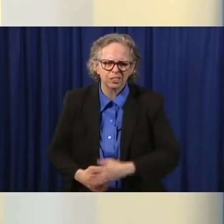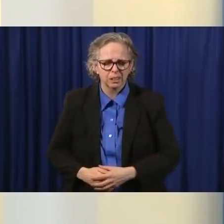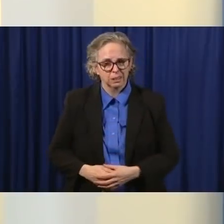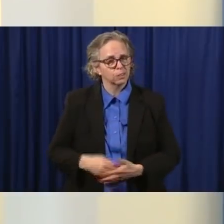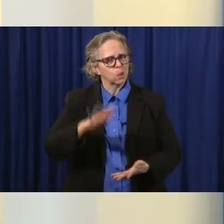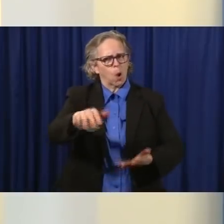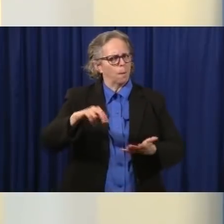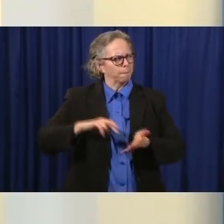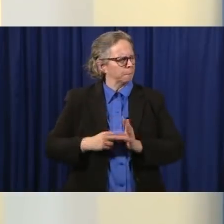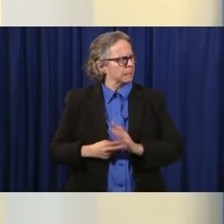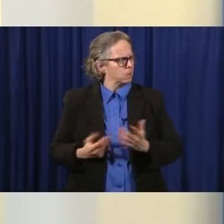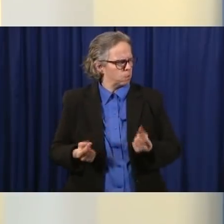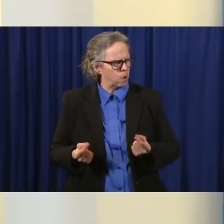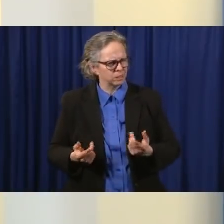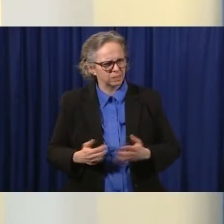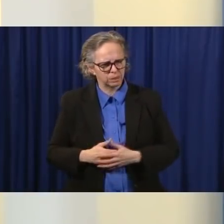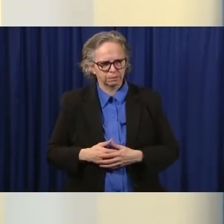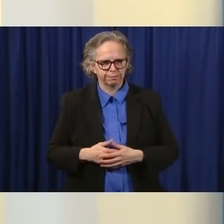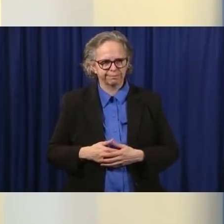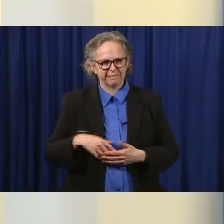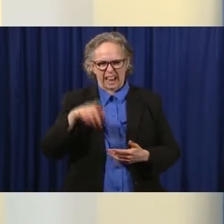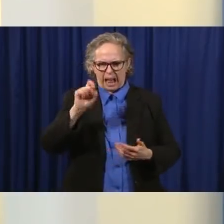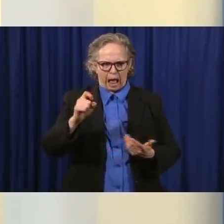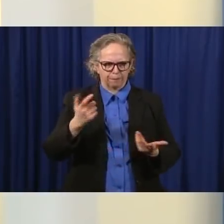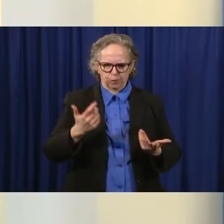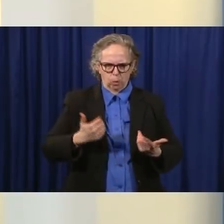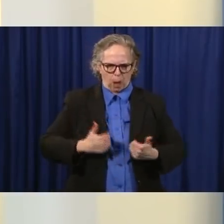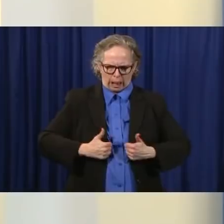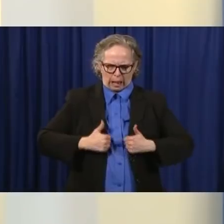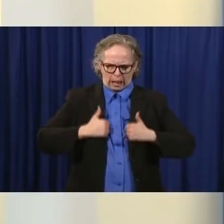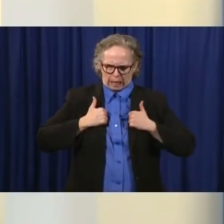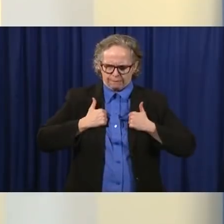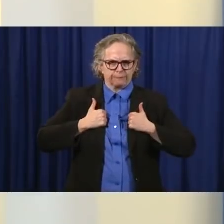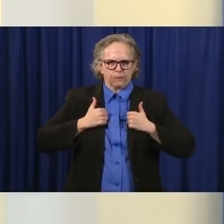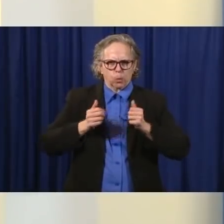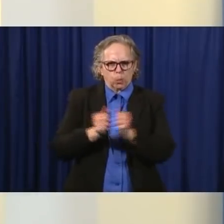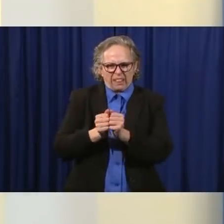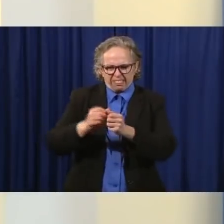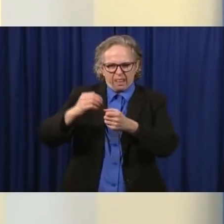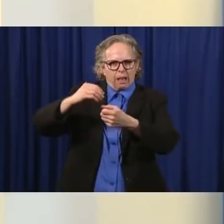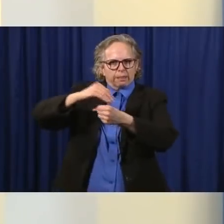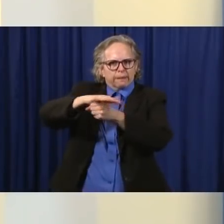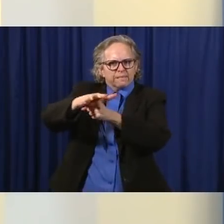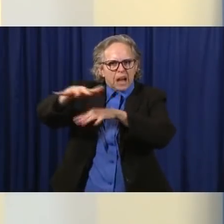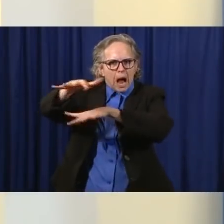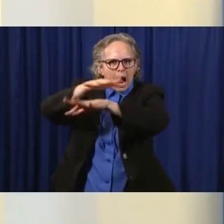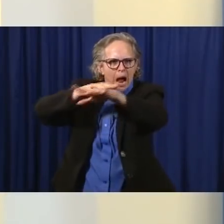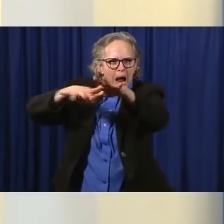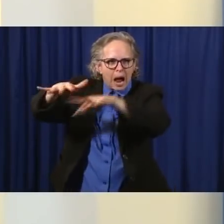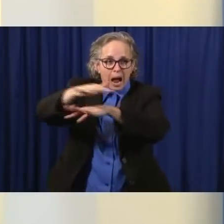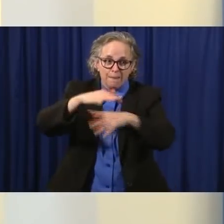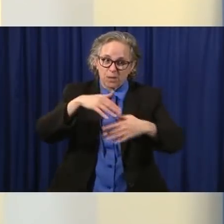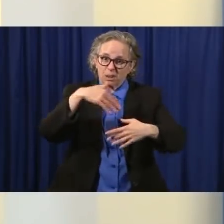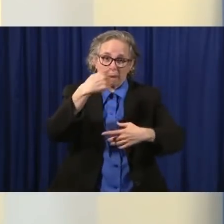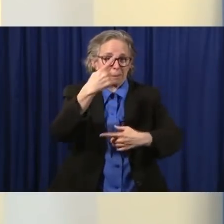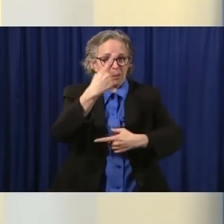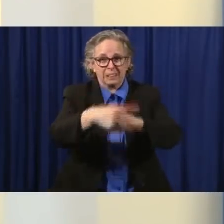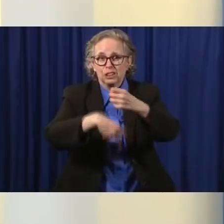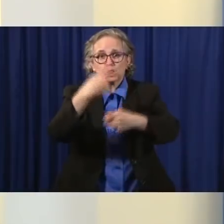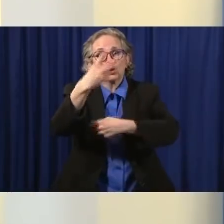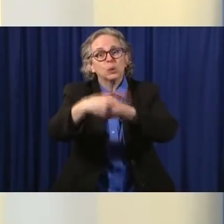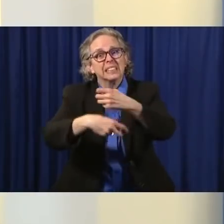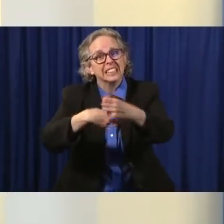learn how to live with it over the next year or two. And so we know that part of